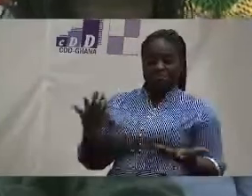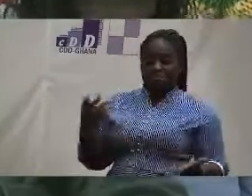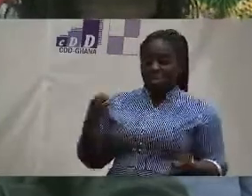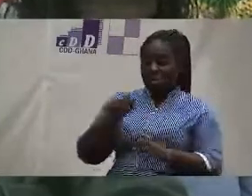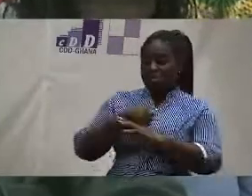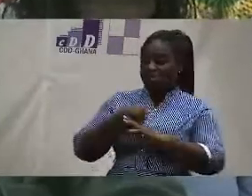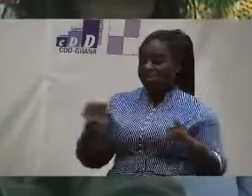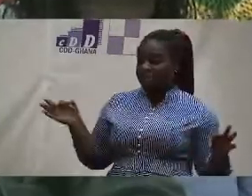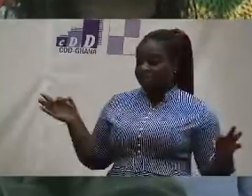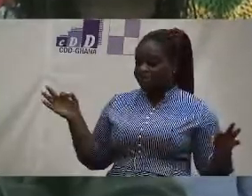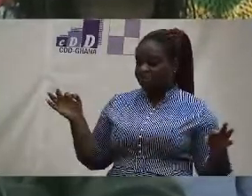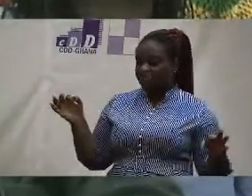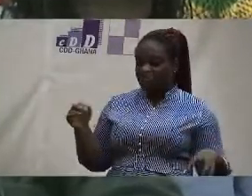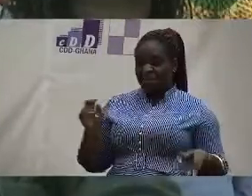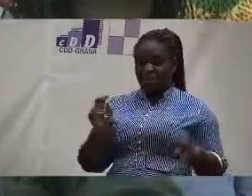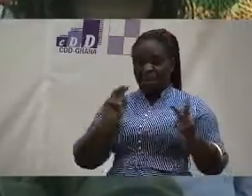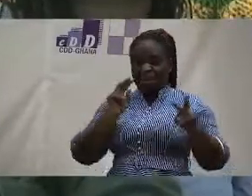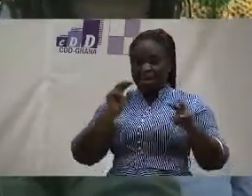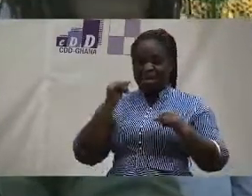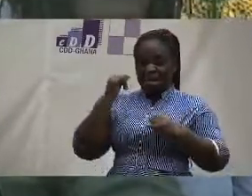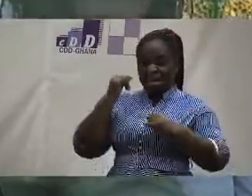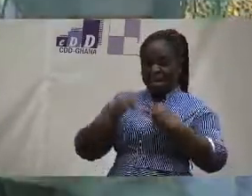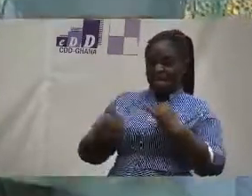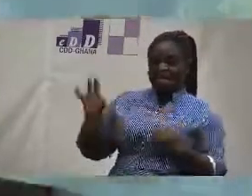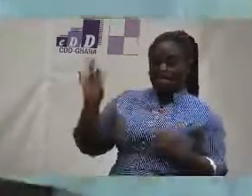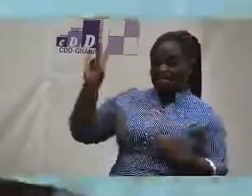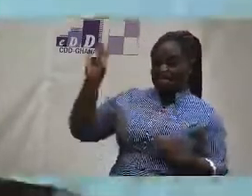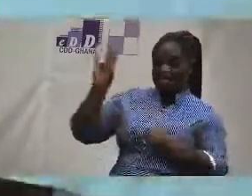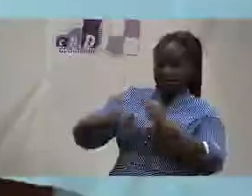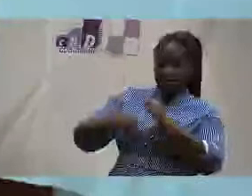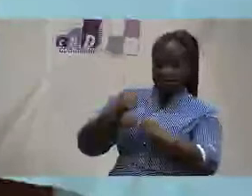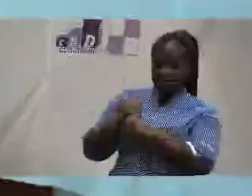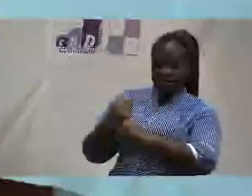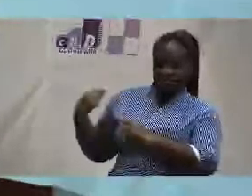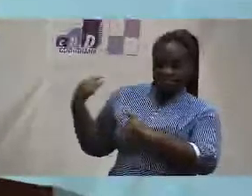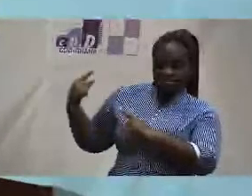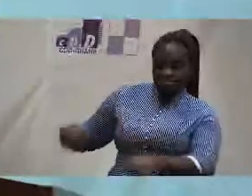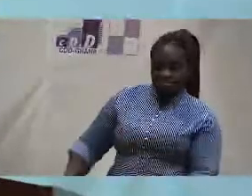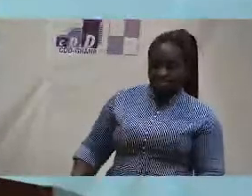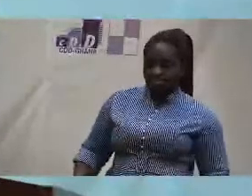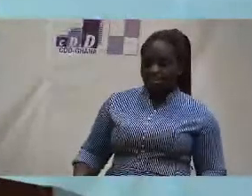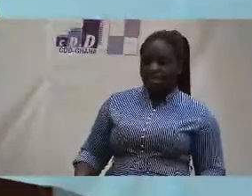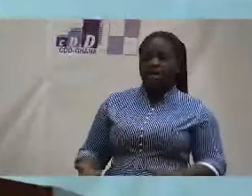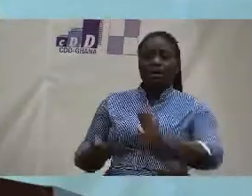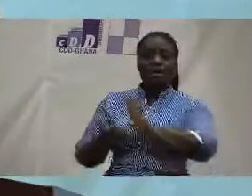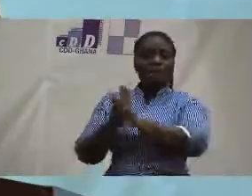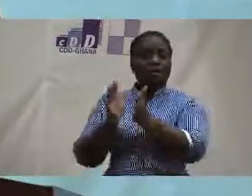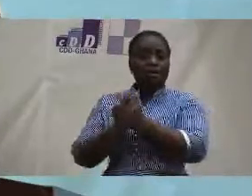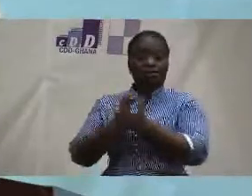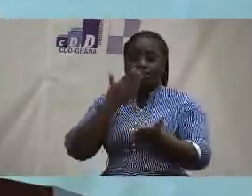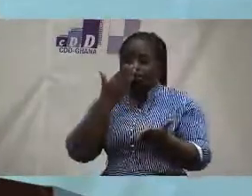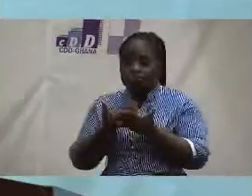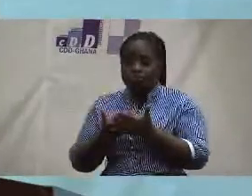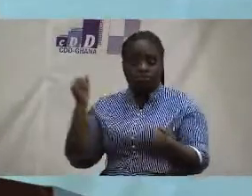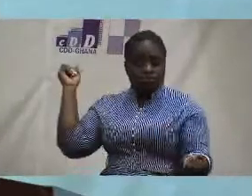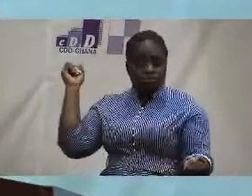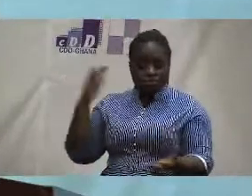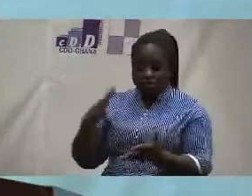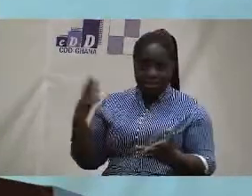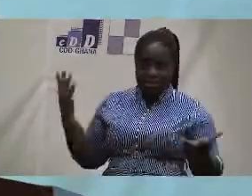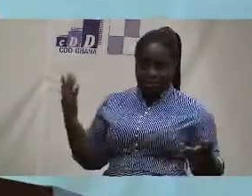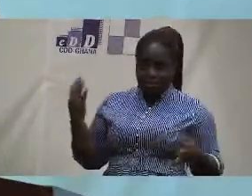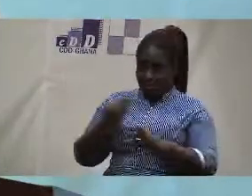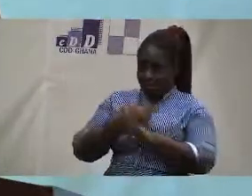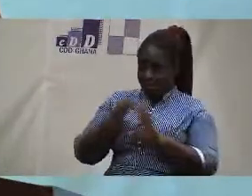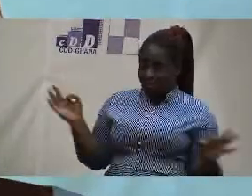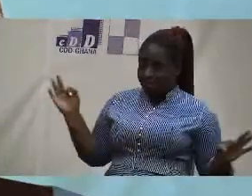press freedom itself. So if you look at the last 7 years since 2017, from becoming a good student of press